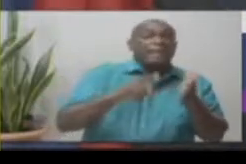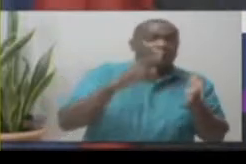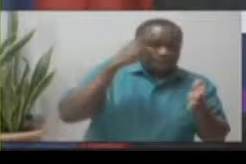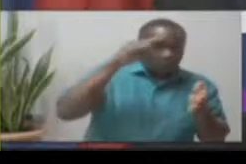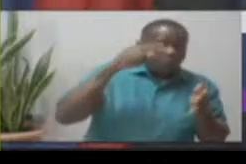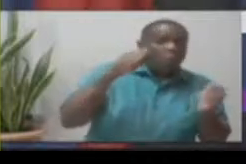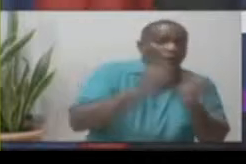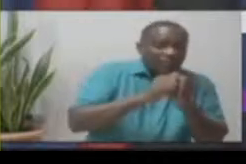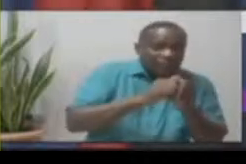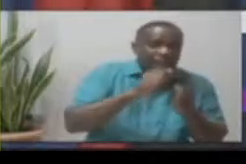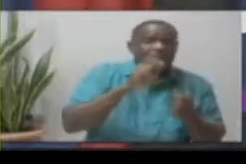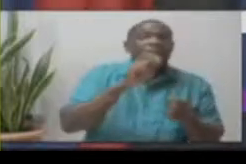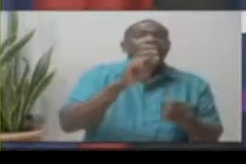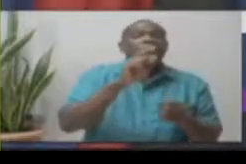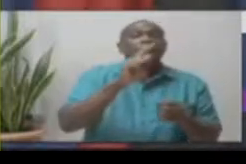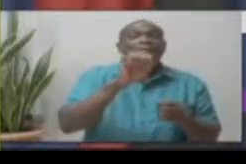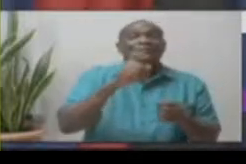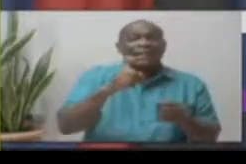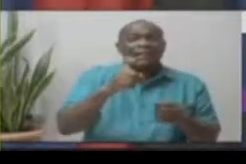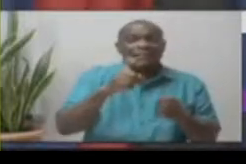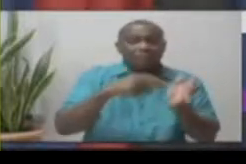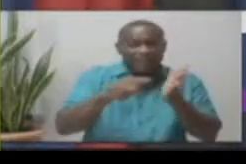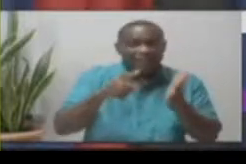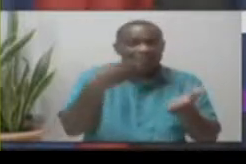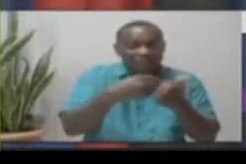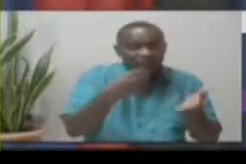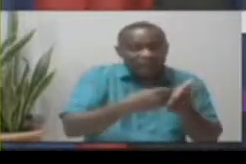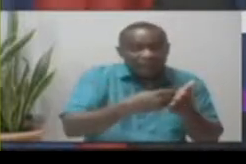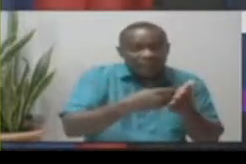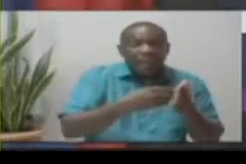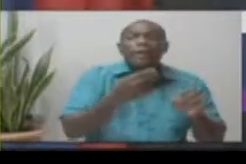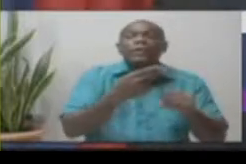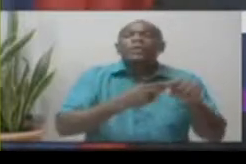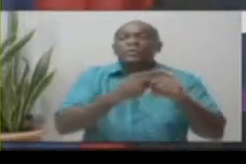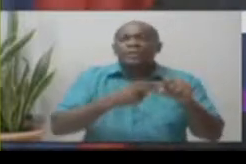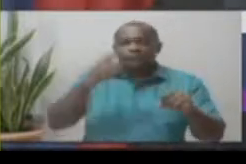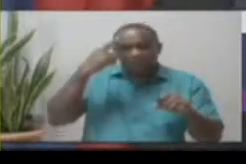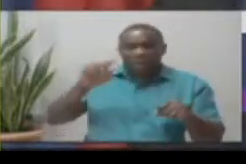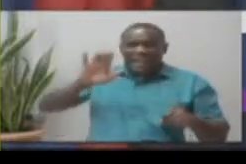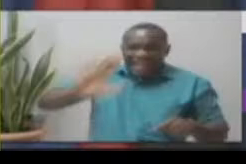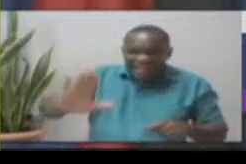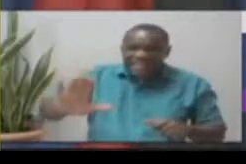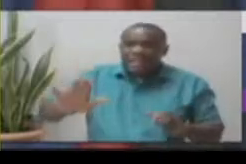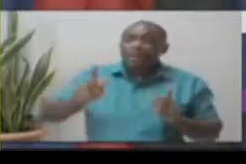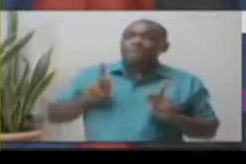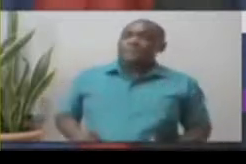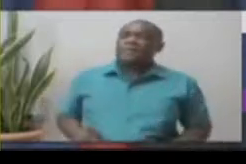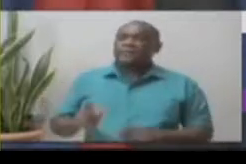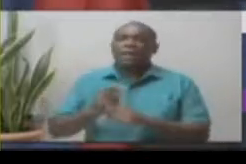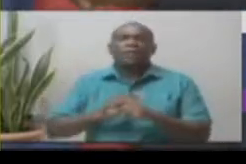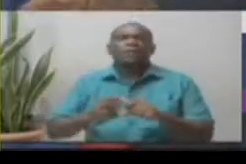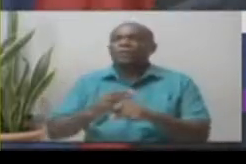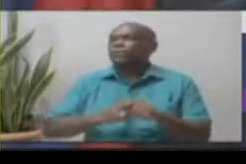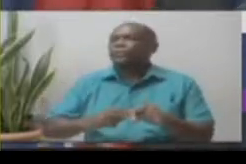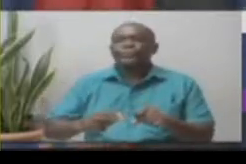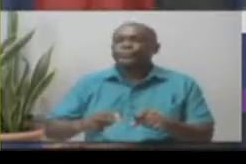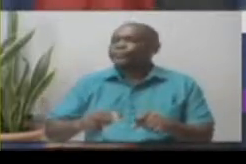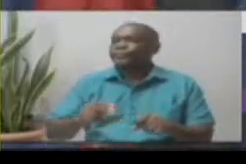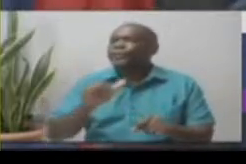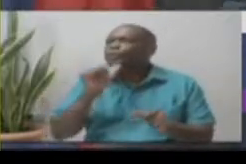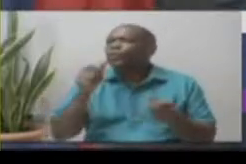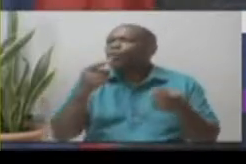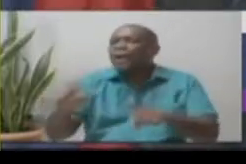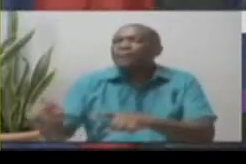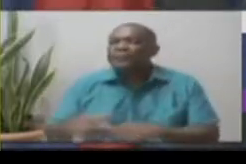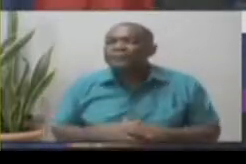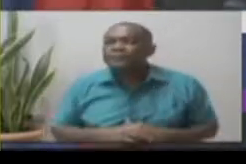There was one bought in the Ministry of Housing for the said individual. There was a Porsche in the Ministry of Agriculture for that minister